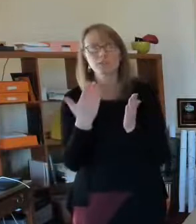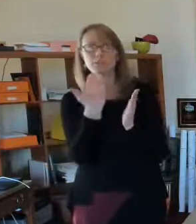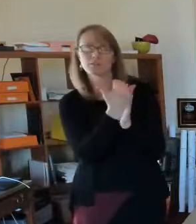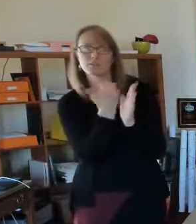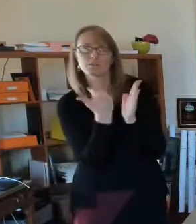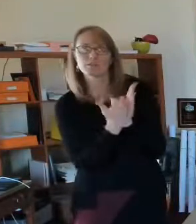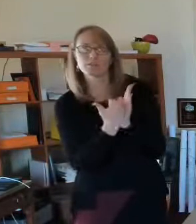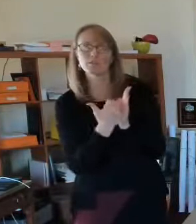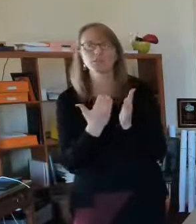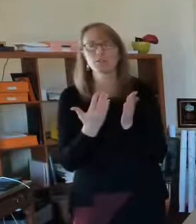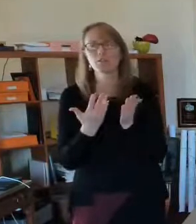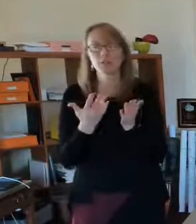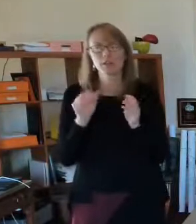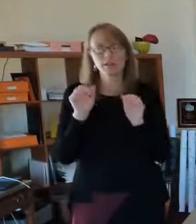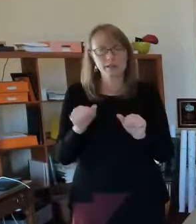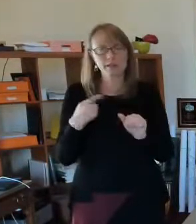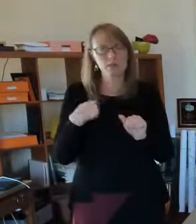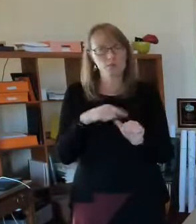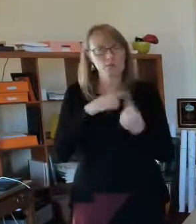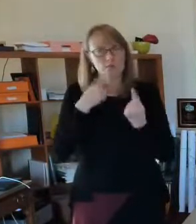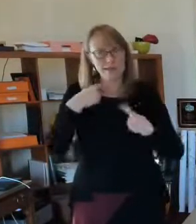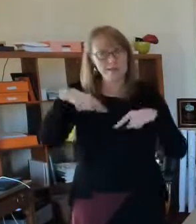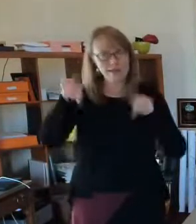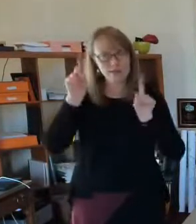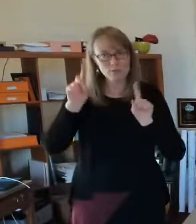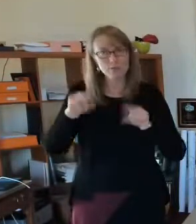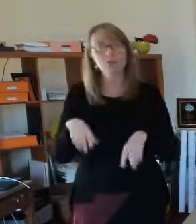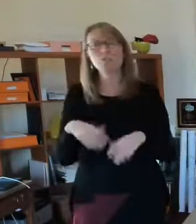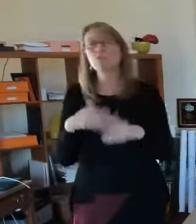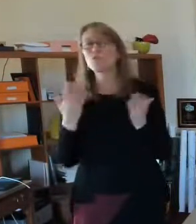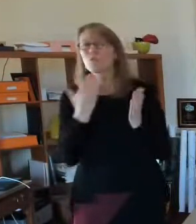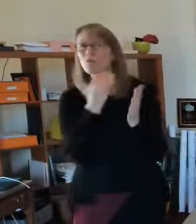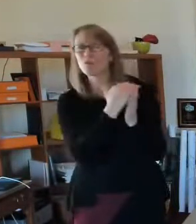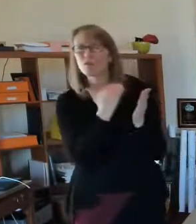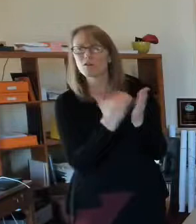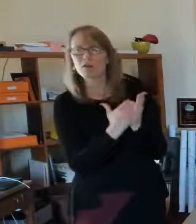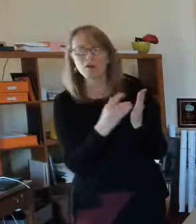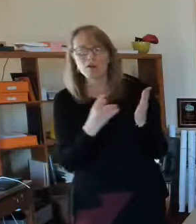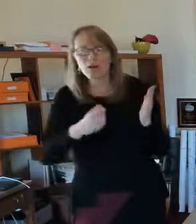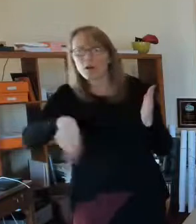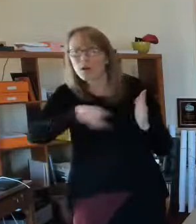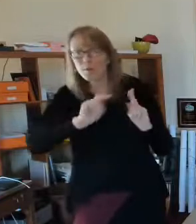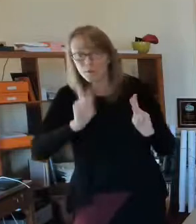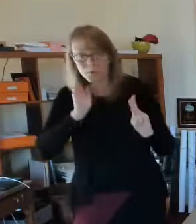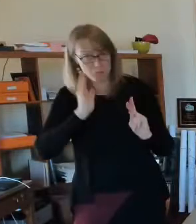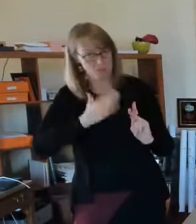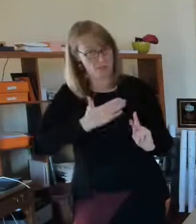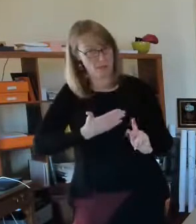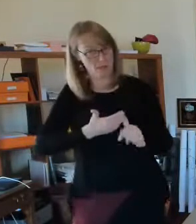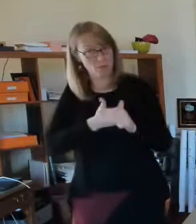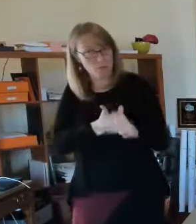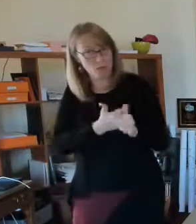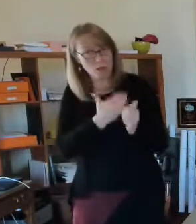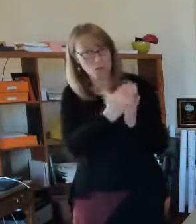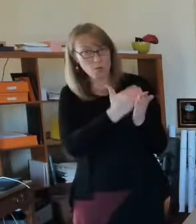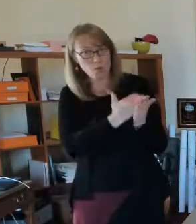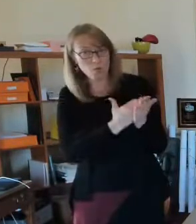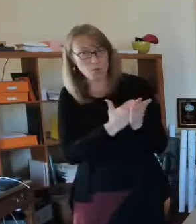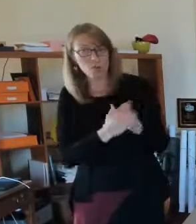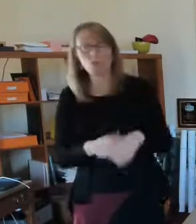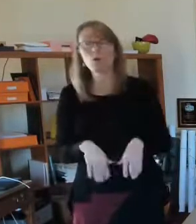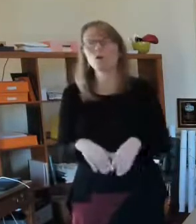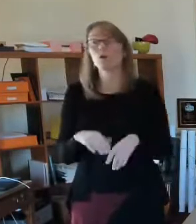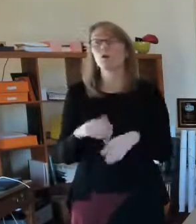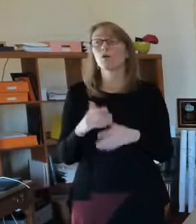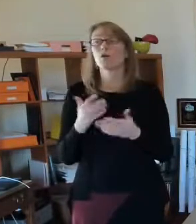to a large extent, trying to give some good advice because we know that nobody wants to get sick. So everything